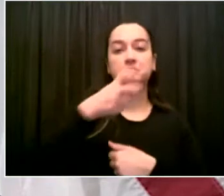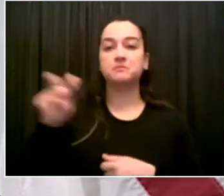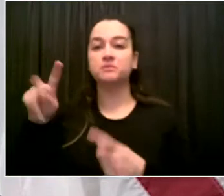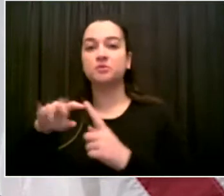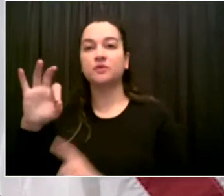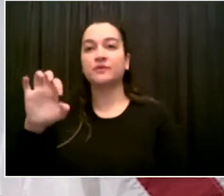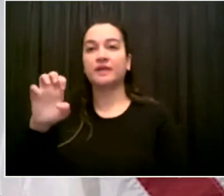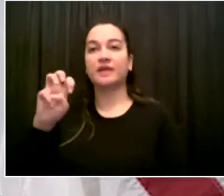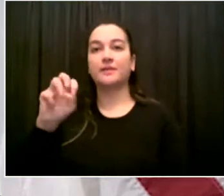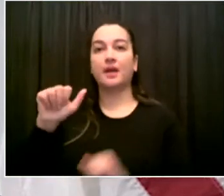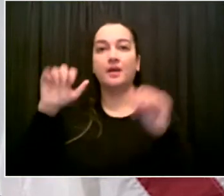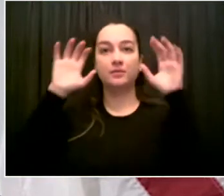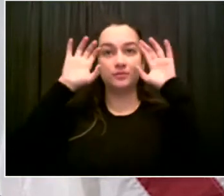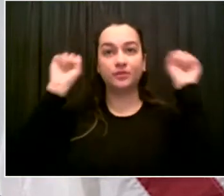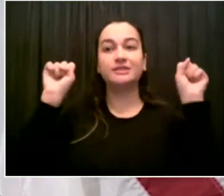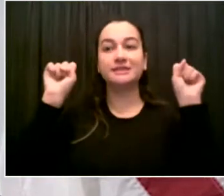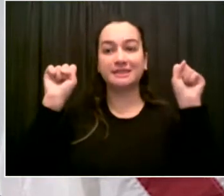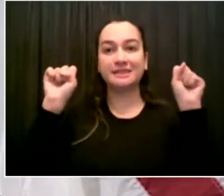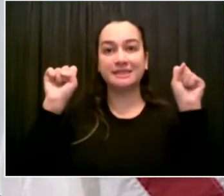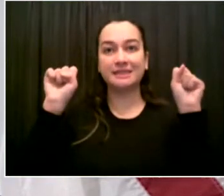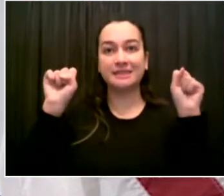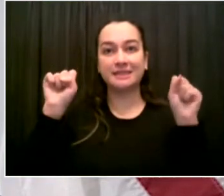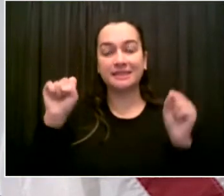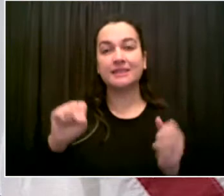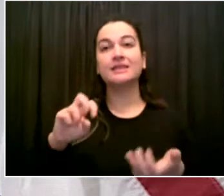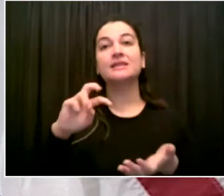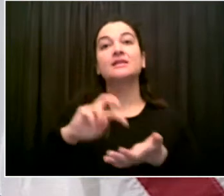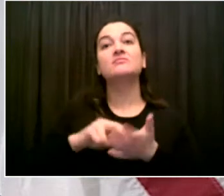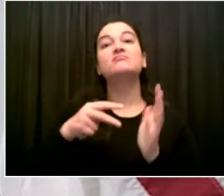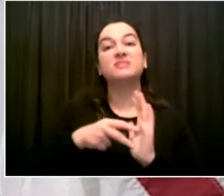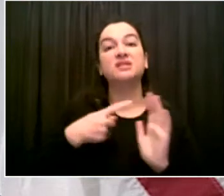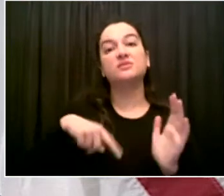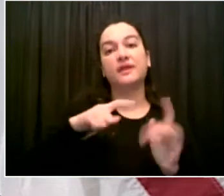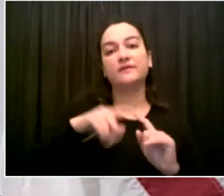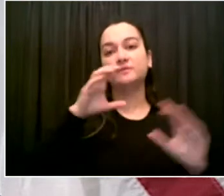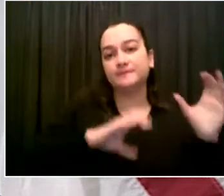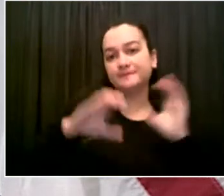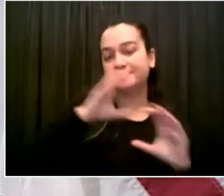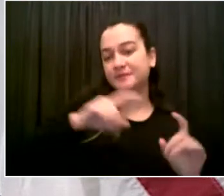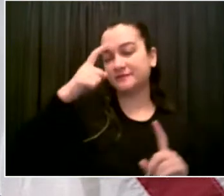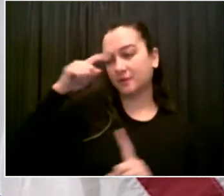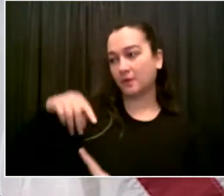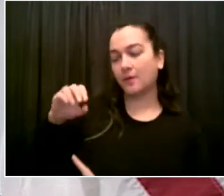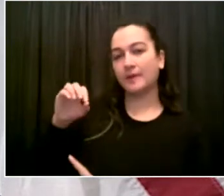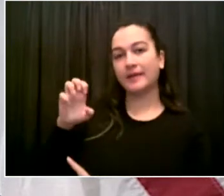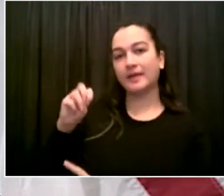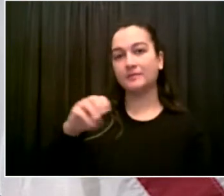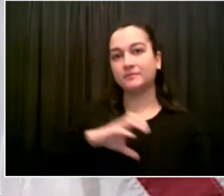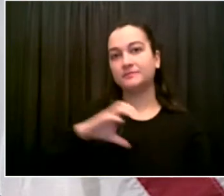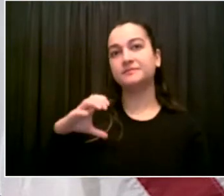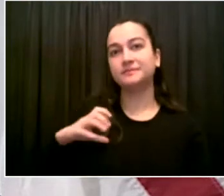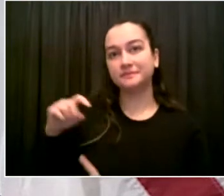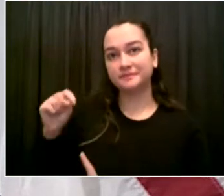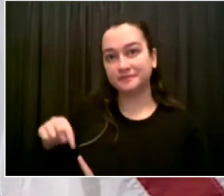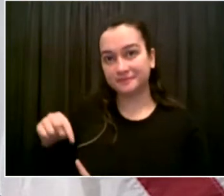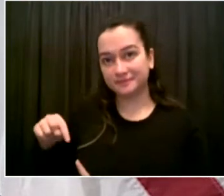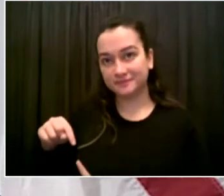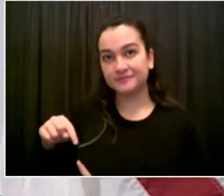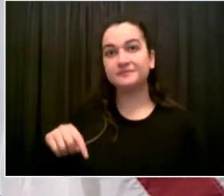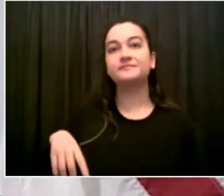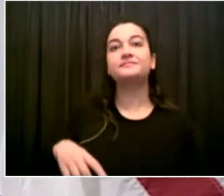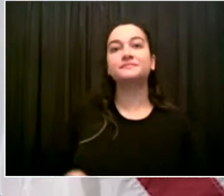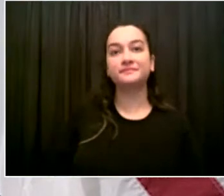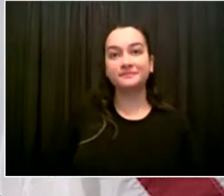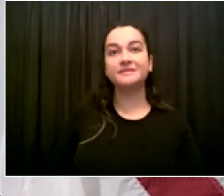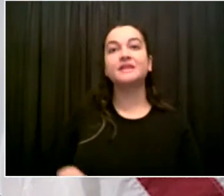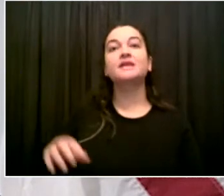the person who will take over this really important role and will step in as our next Emergency Management